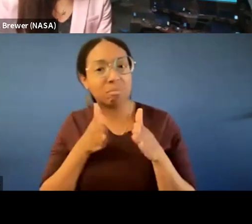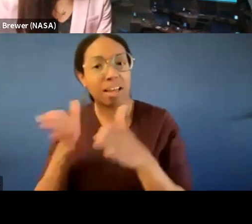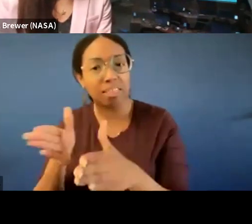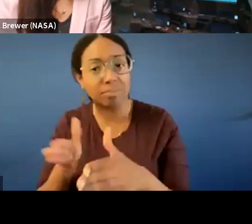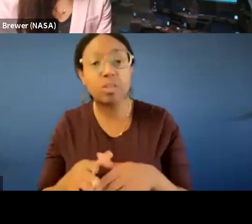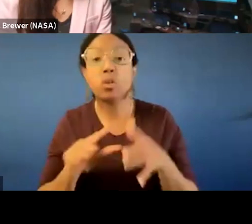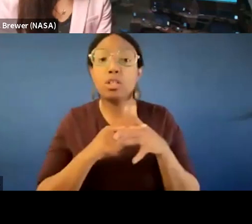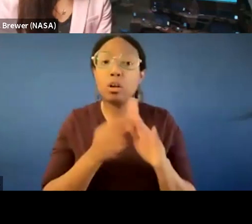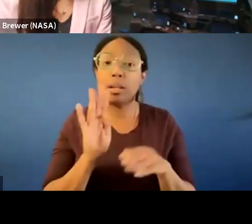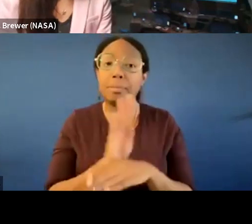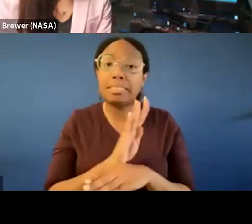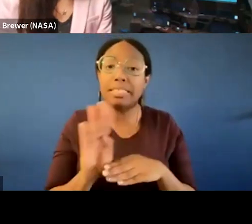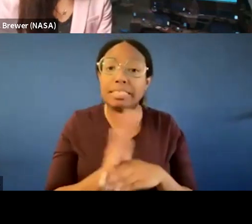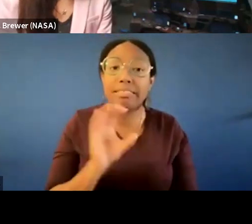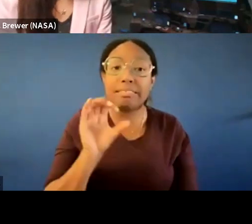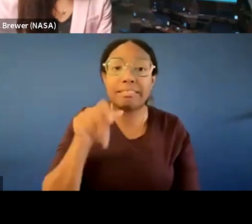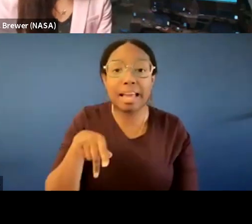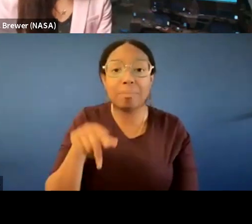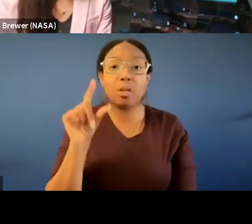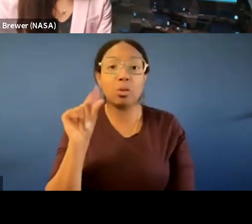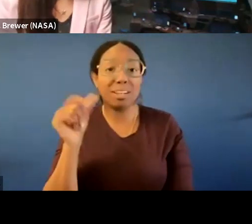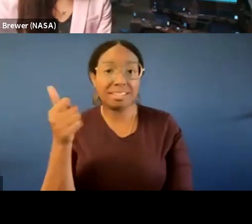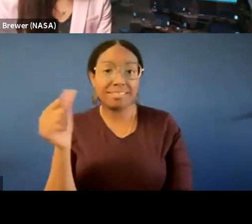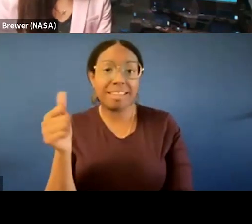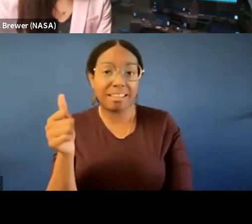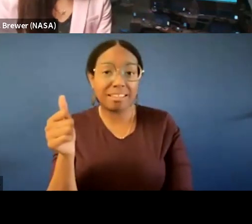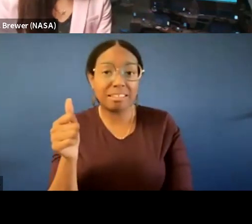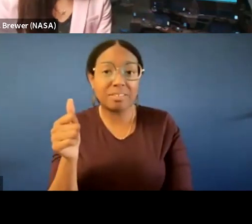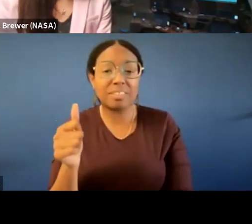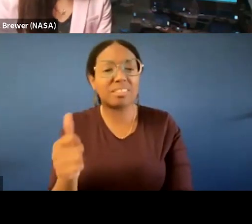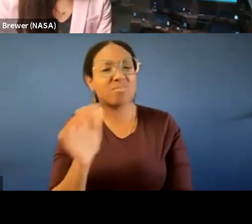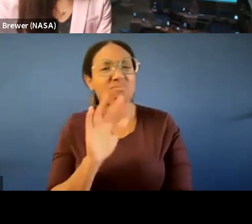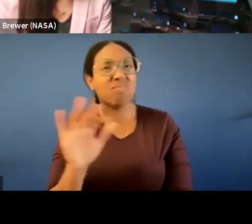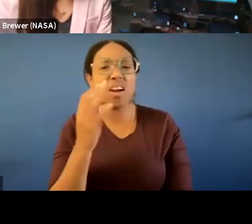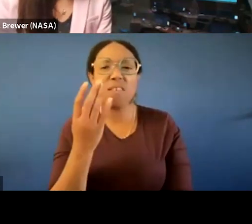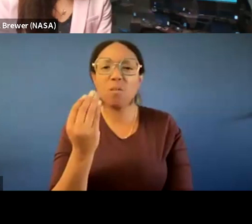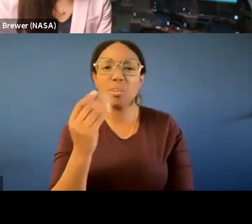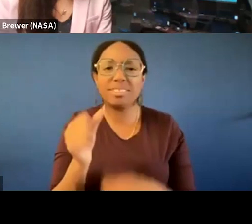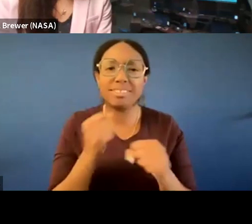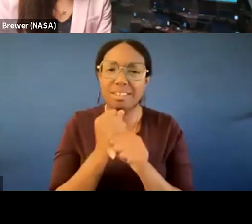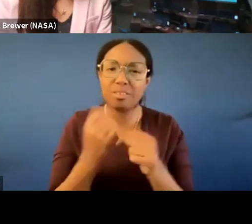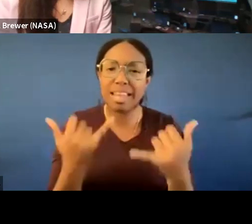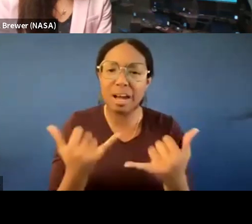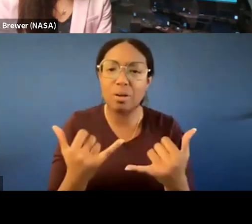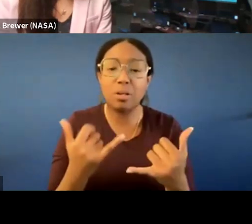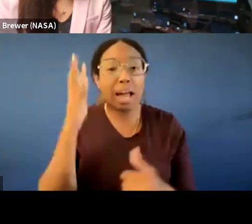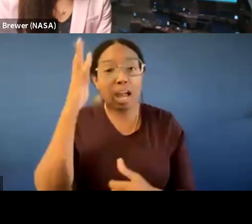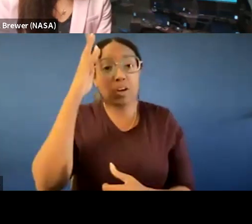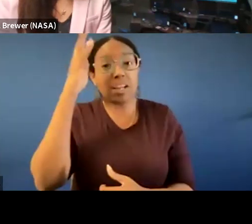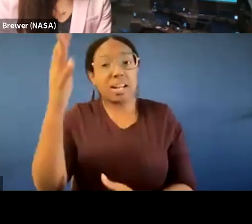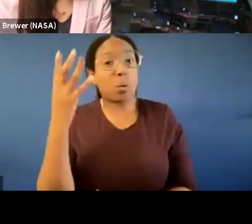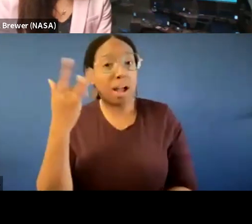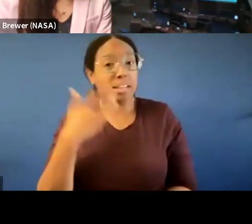2010, the company obviously now 14 years old. And I did that so that I could create a home for